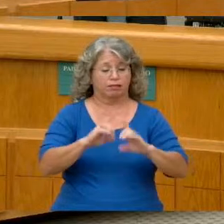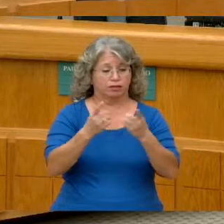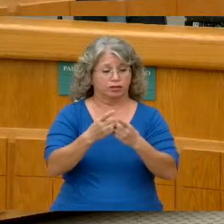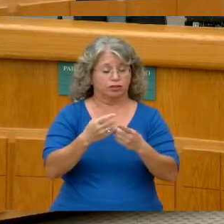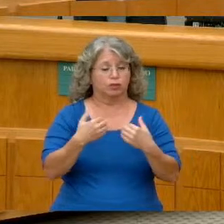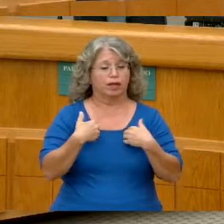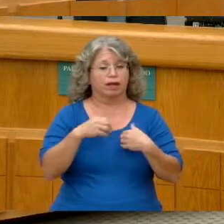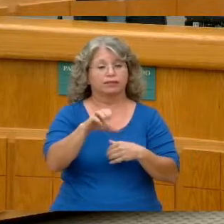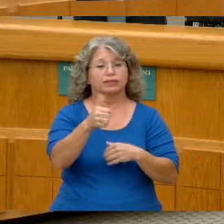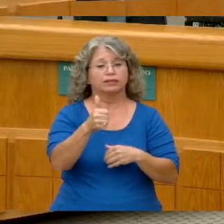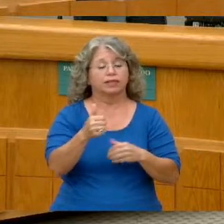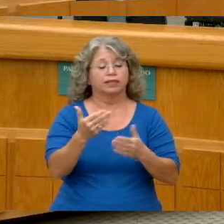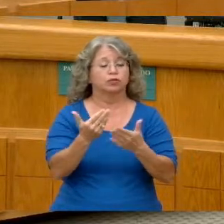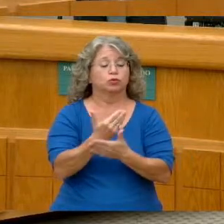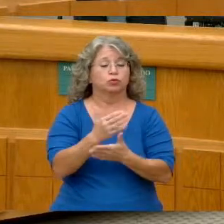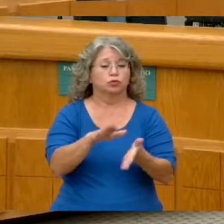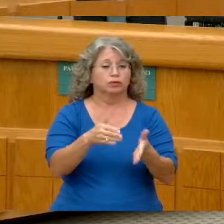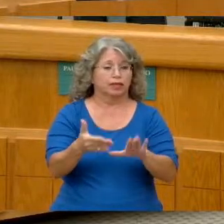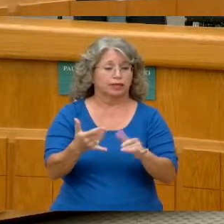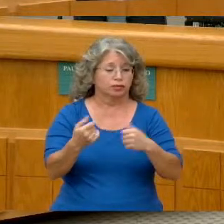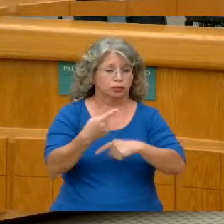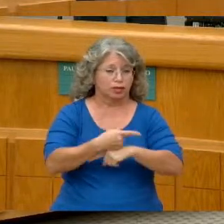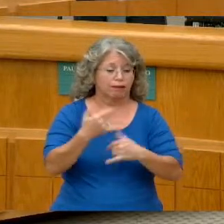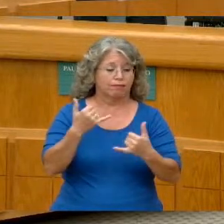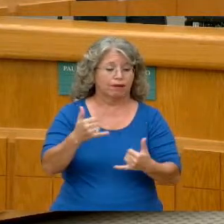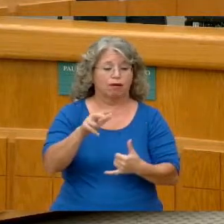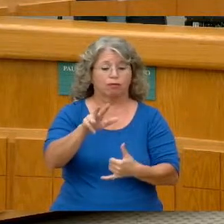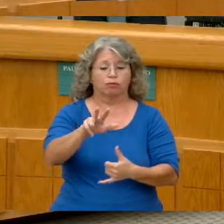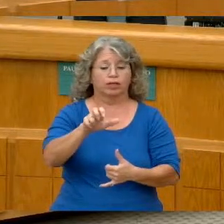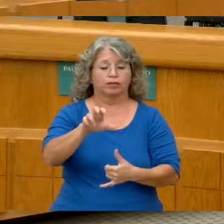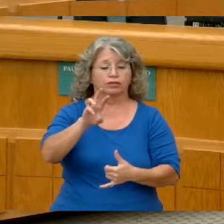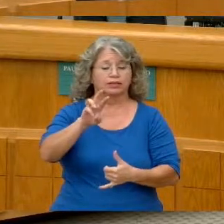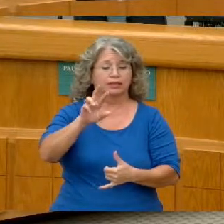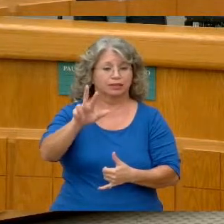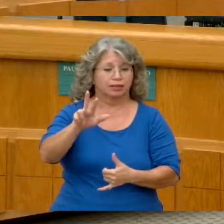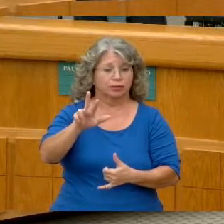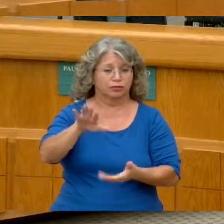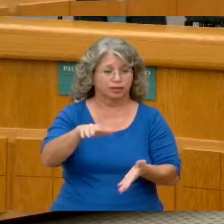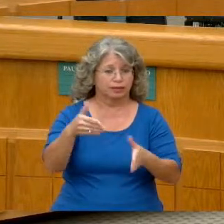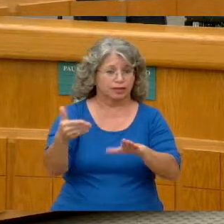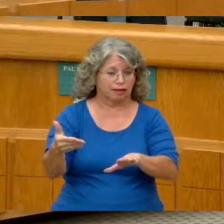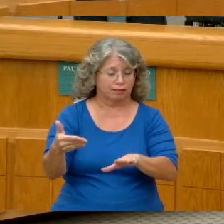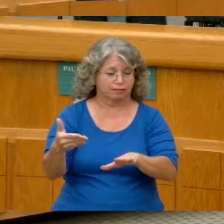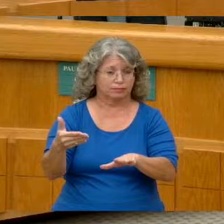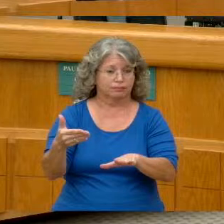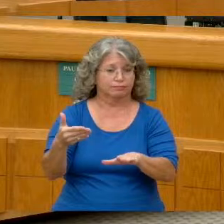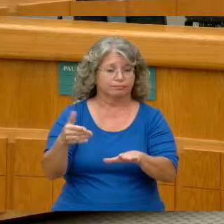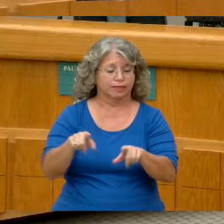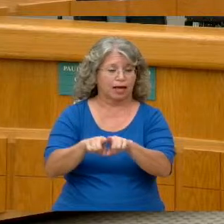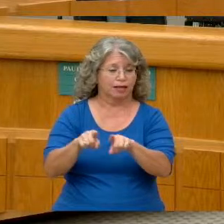were yesterday. So now we're at 363 deaths as of today.